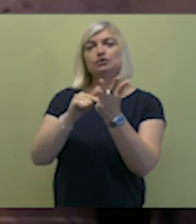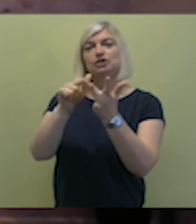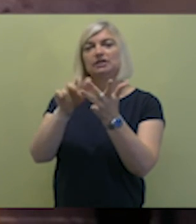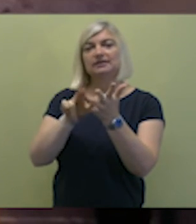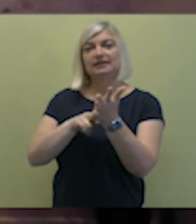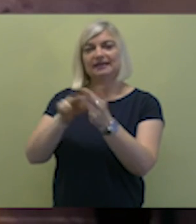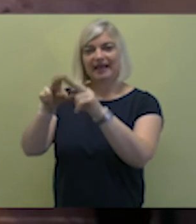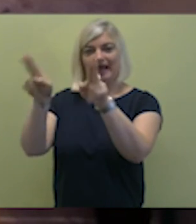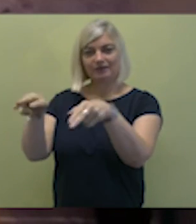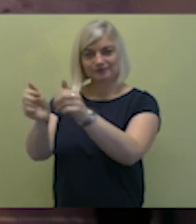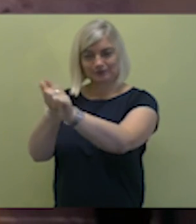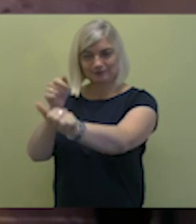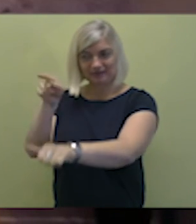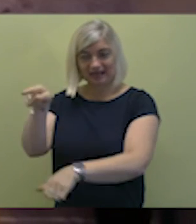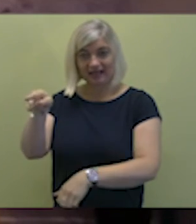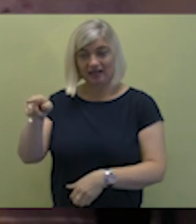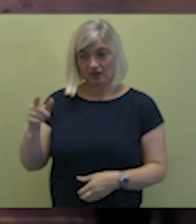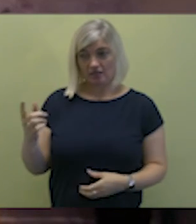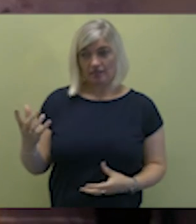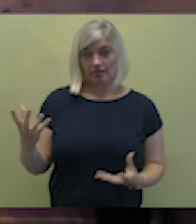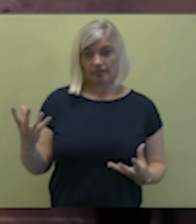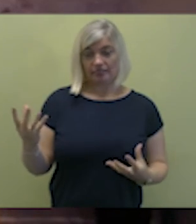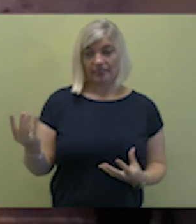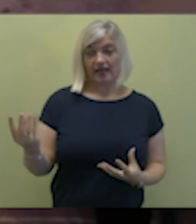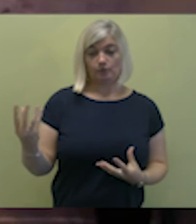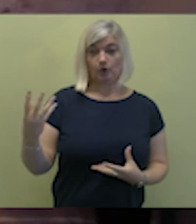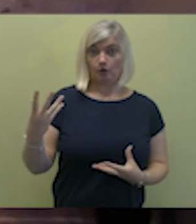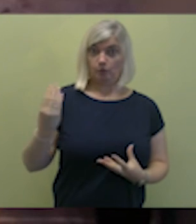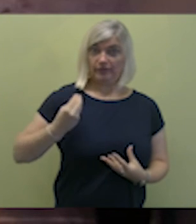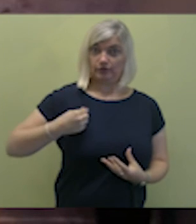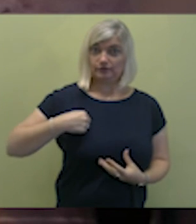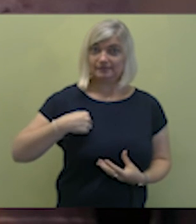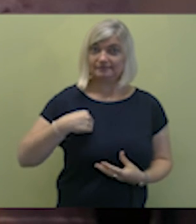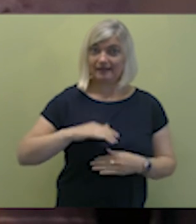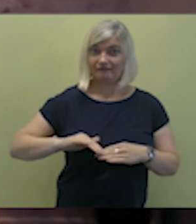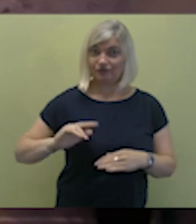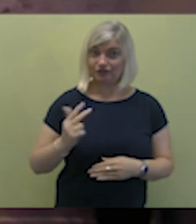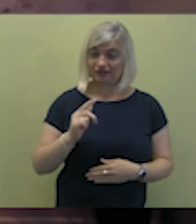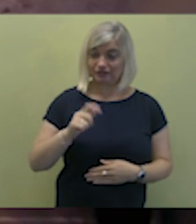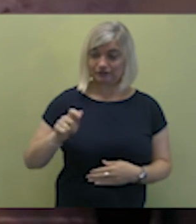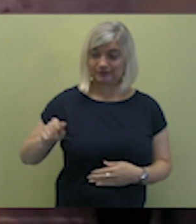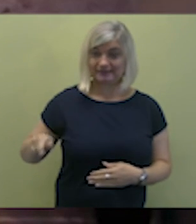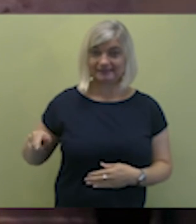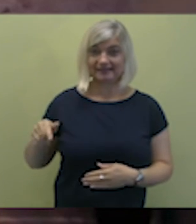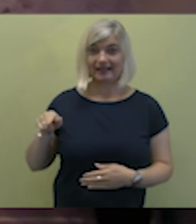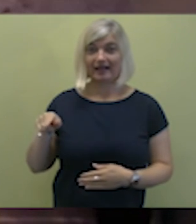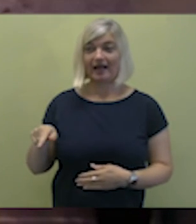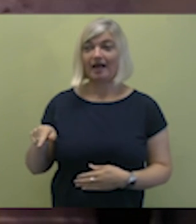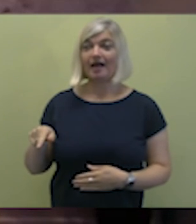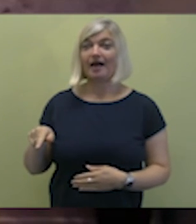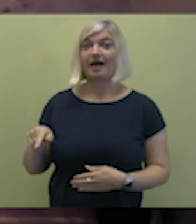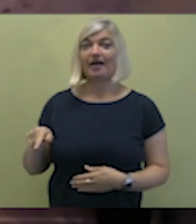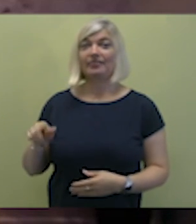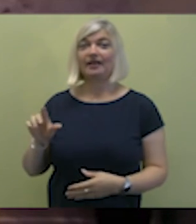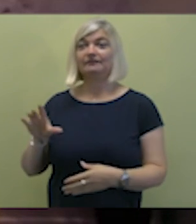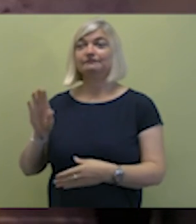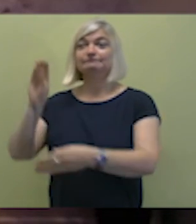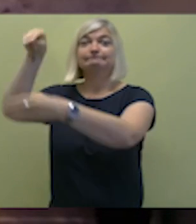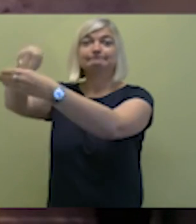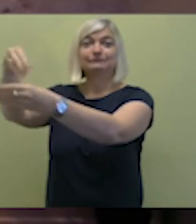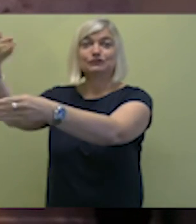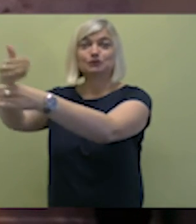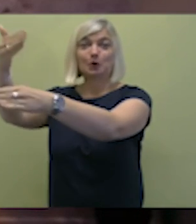House. They originally started with us as level 3 students, and in the last 12 months we've had 3 of those back